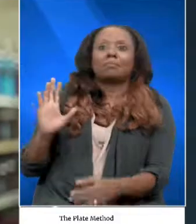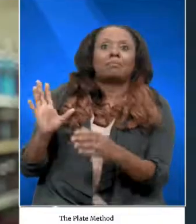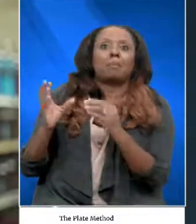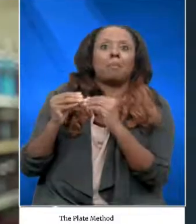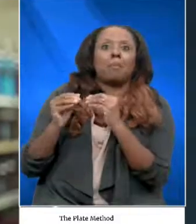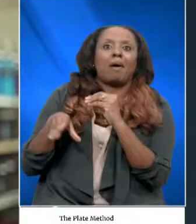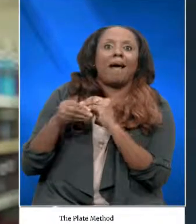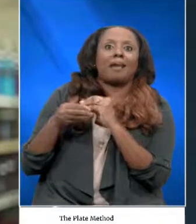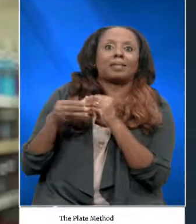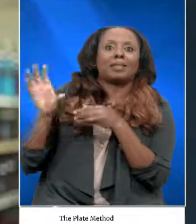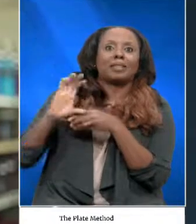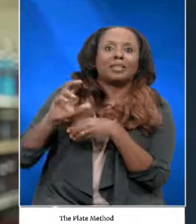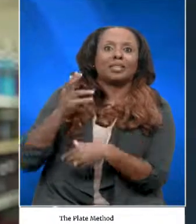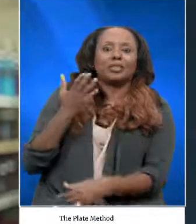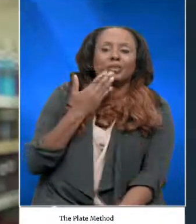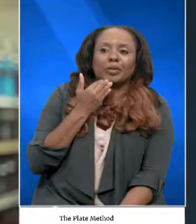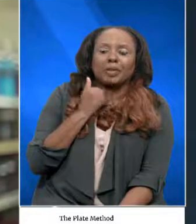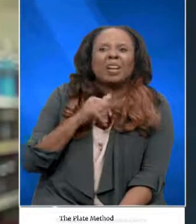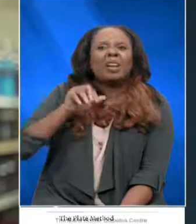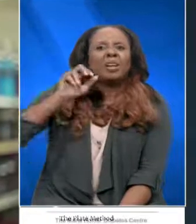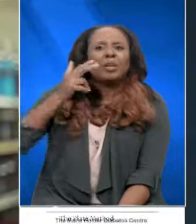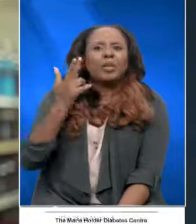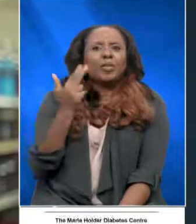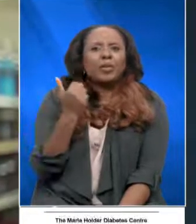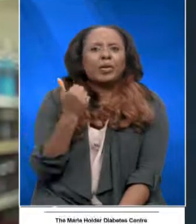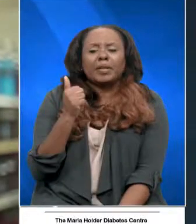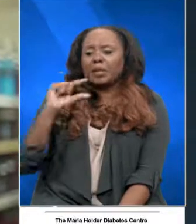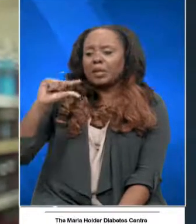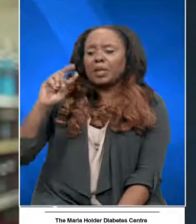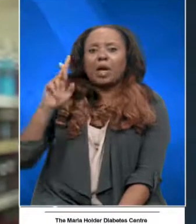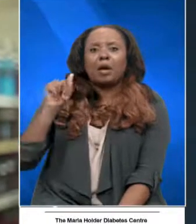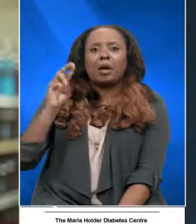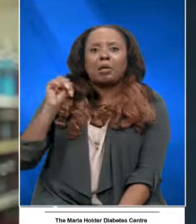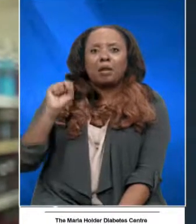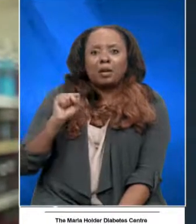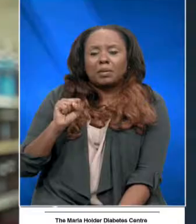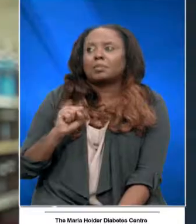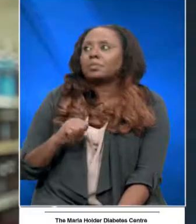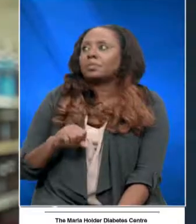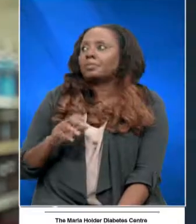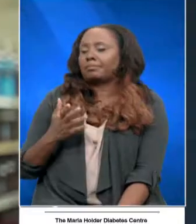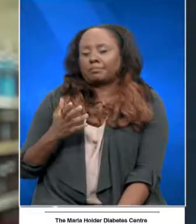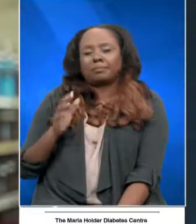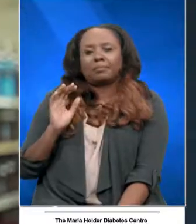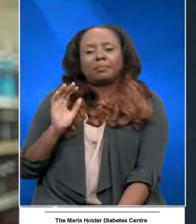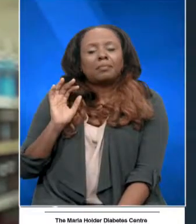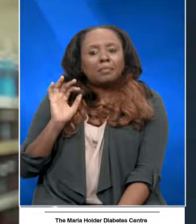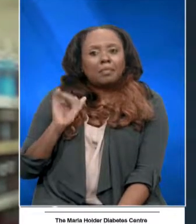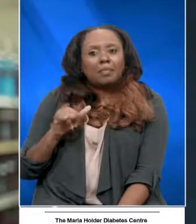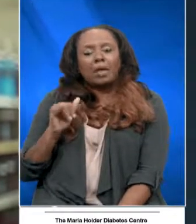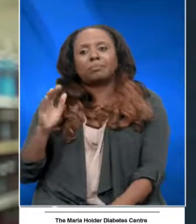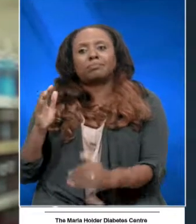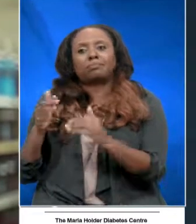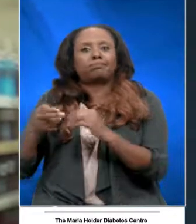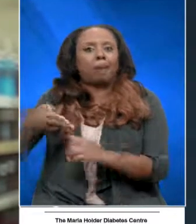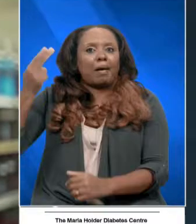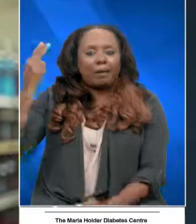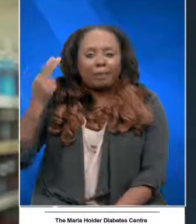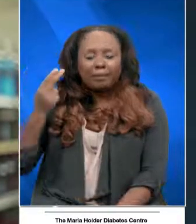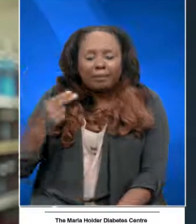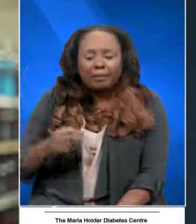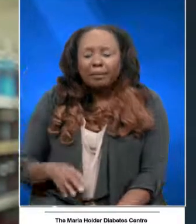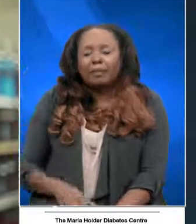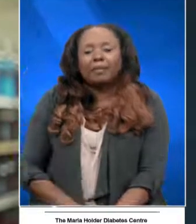So this has 13 grams of added sugar, which makes up about 26% of the percentage daily value. The added sugar is